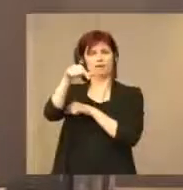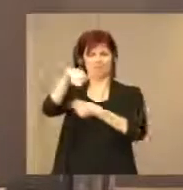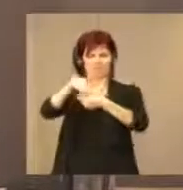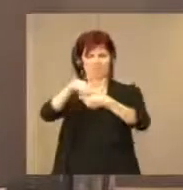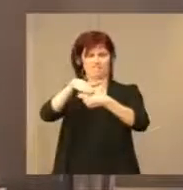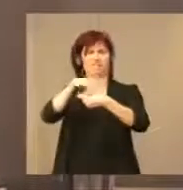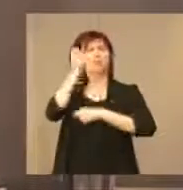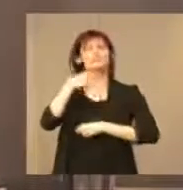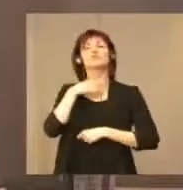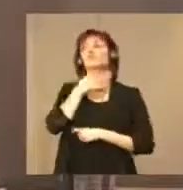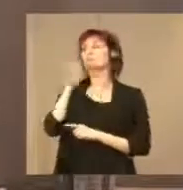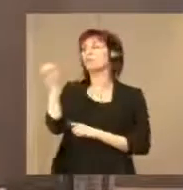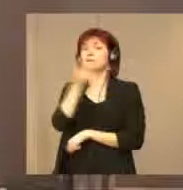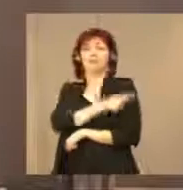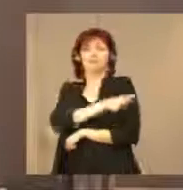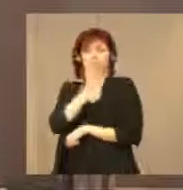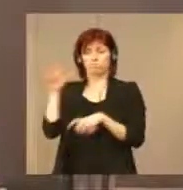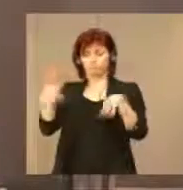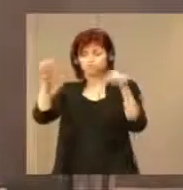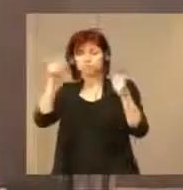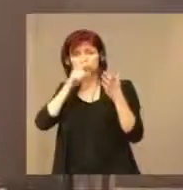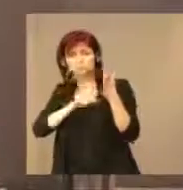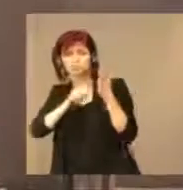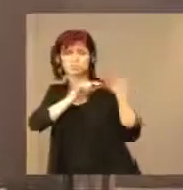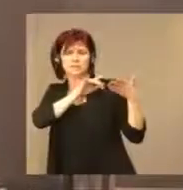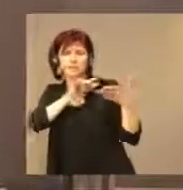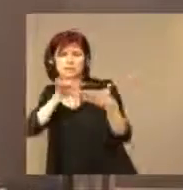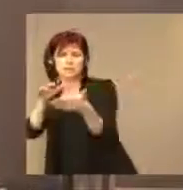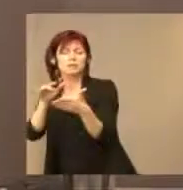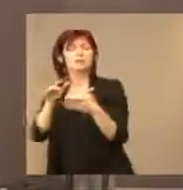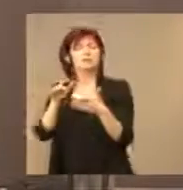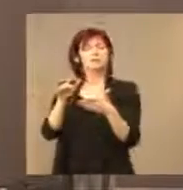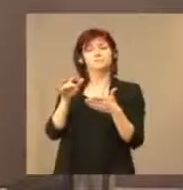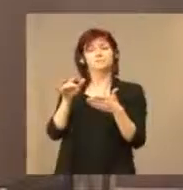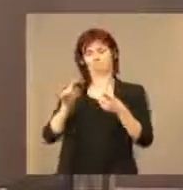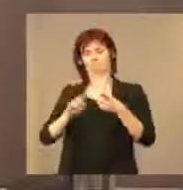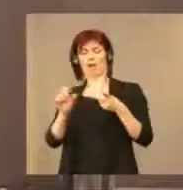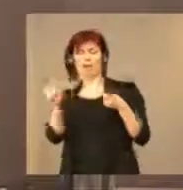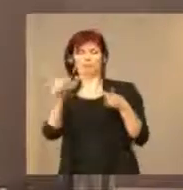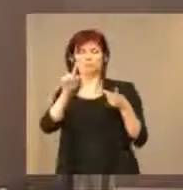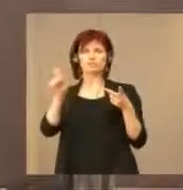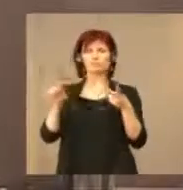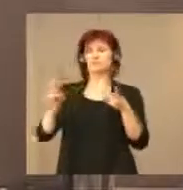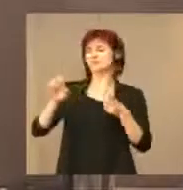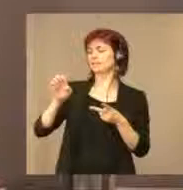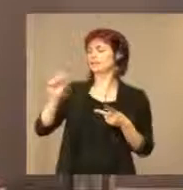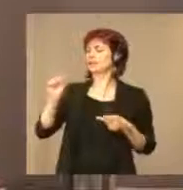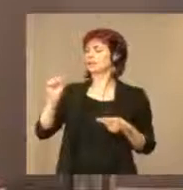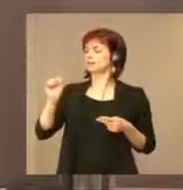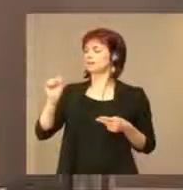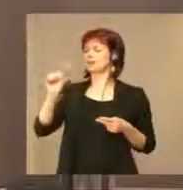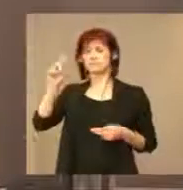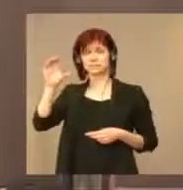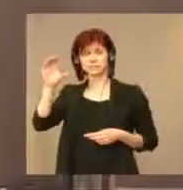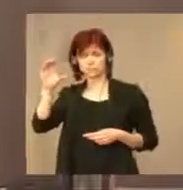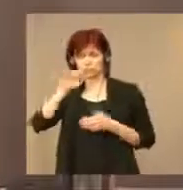provinces. And another question is, when will the results of the ESDC's research be made public?